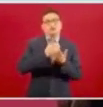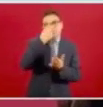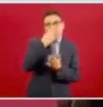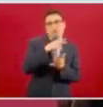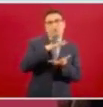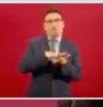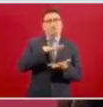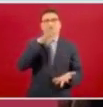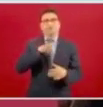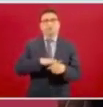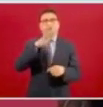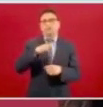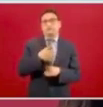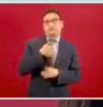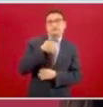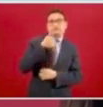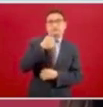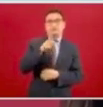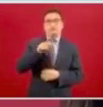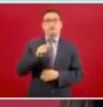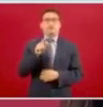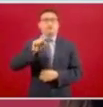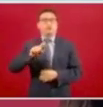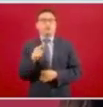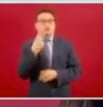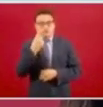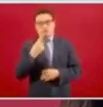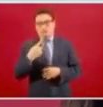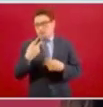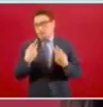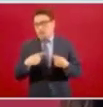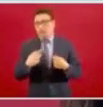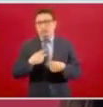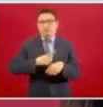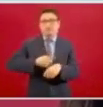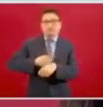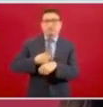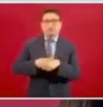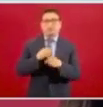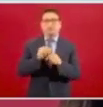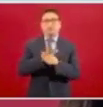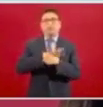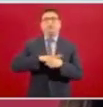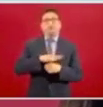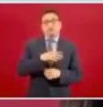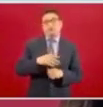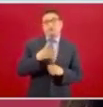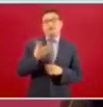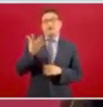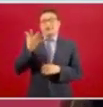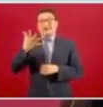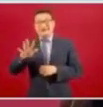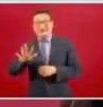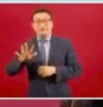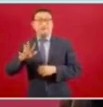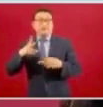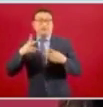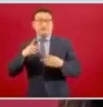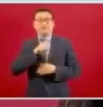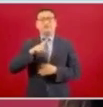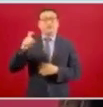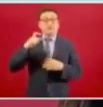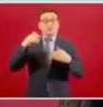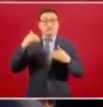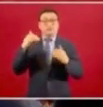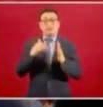incidence rate, which takes into account the population per state. And we can see Mexico City is also leading the way in this